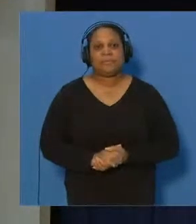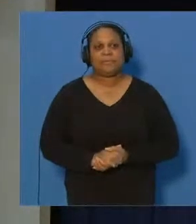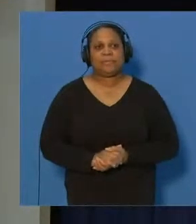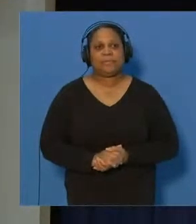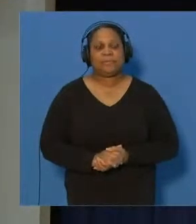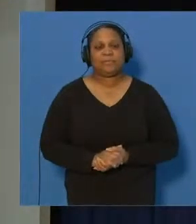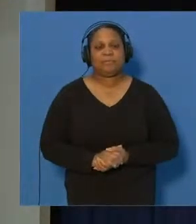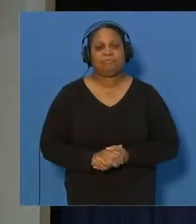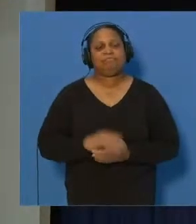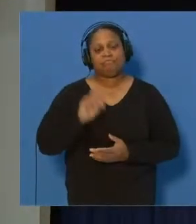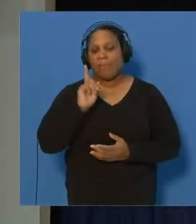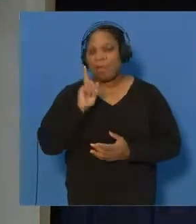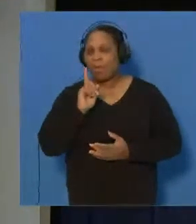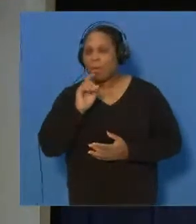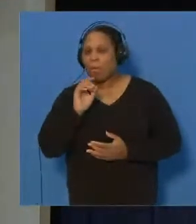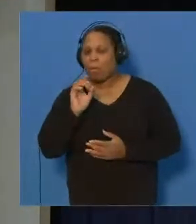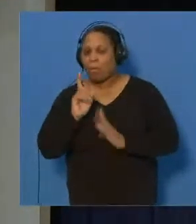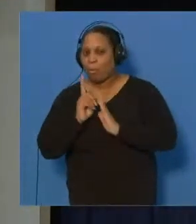Just a minute.